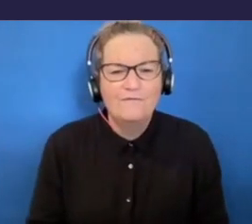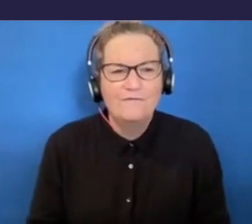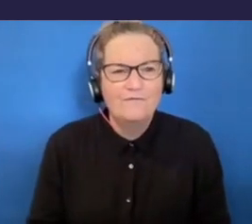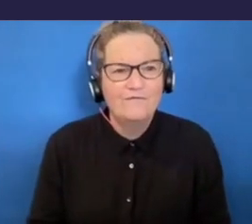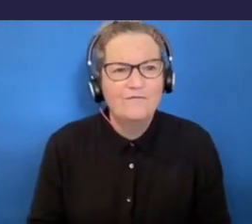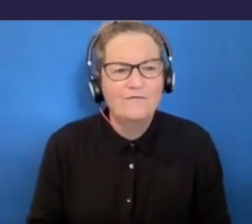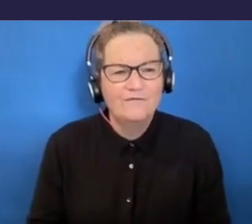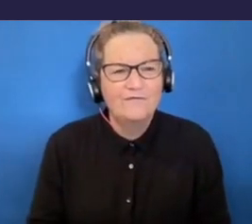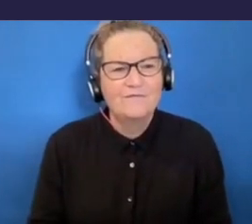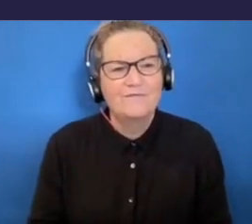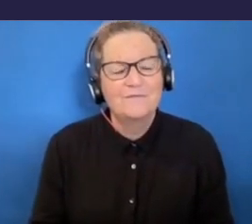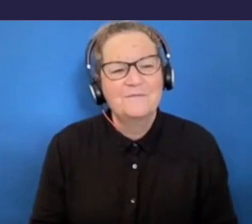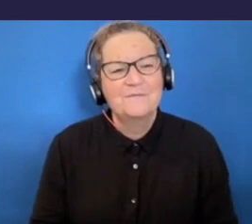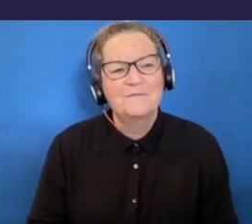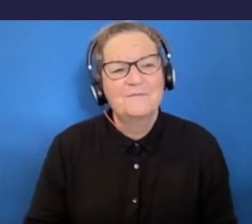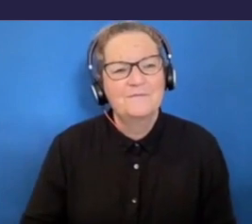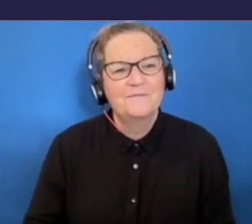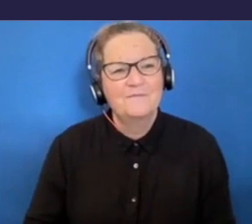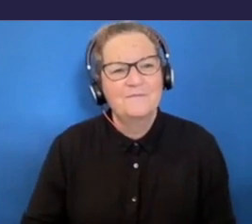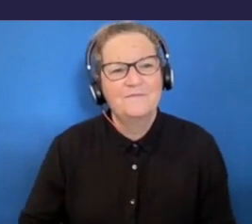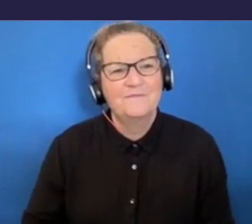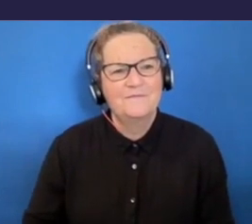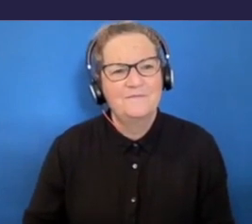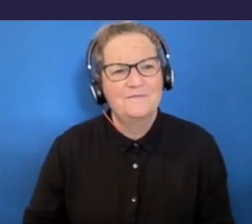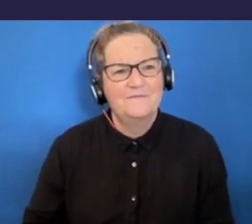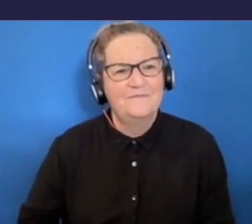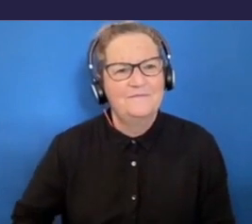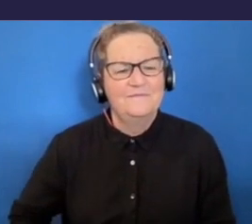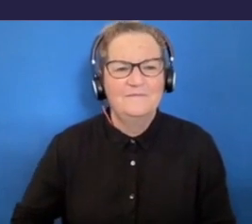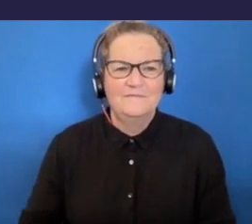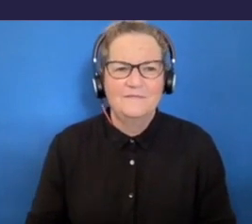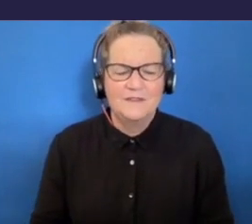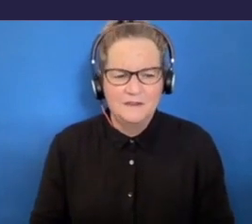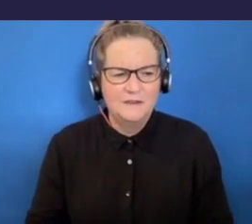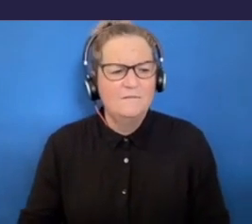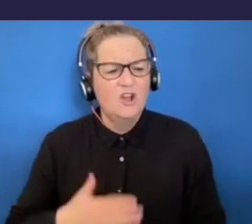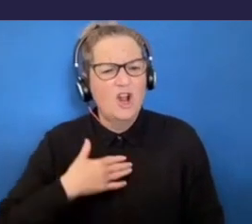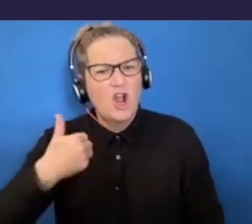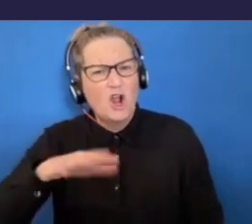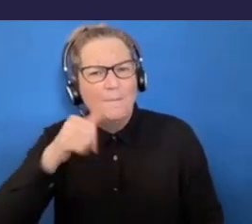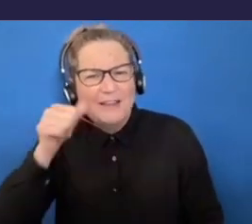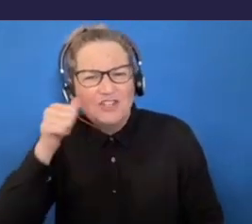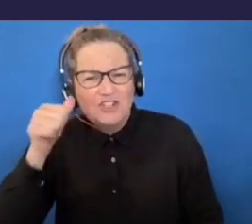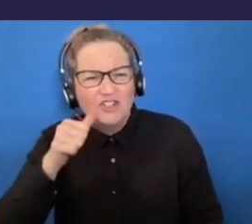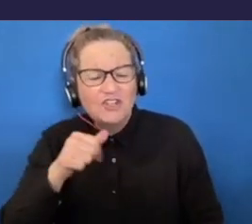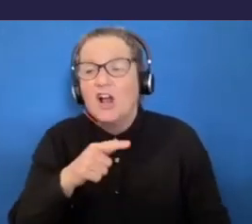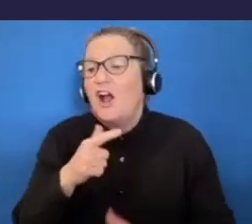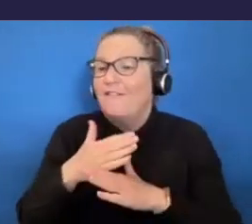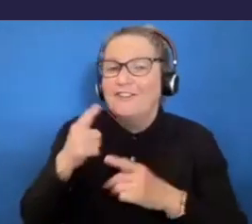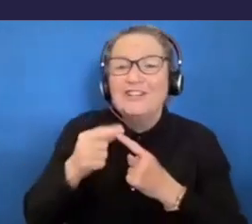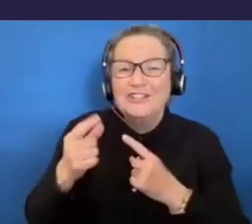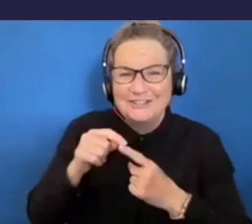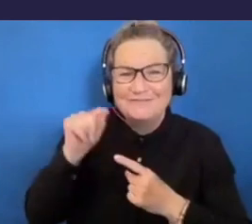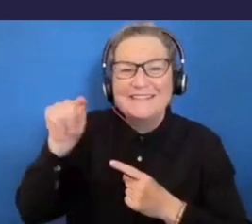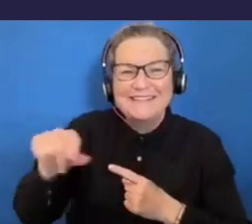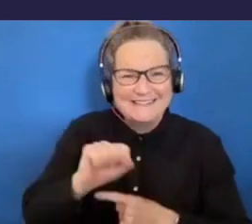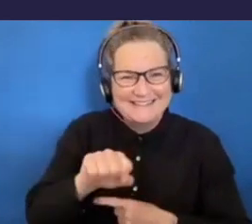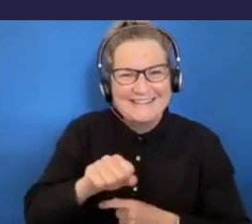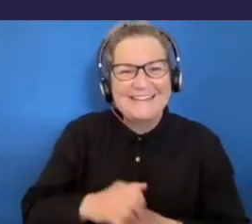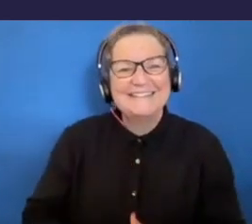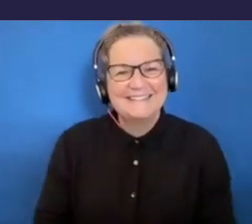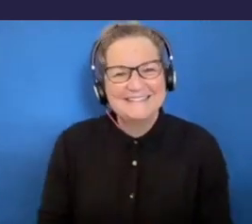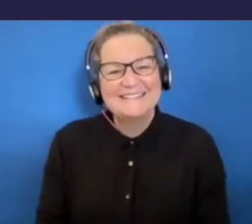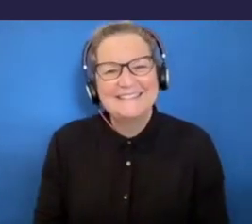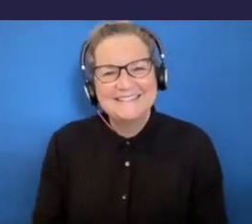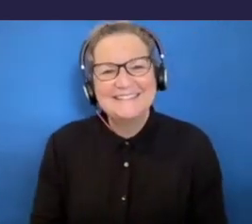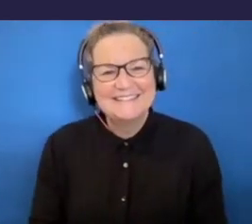Video of Jessica cheering at a football game. Go to the beach. Sometimes we have fish and chips at the beach. Photo selfie of Jessica and Coralie